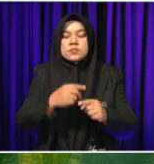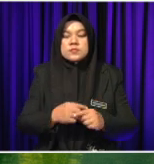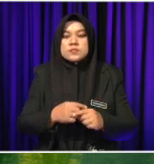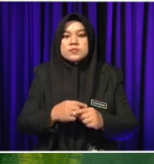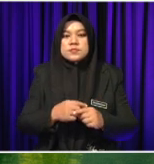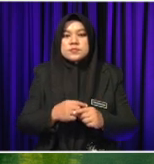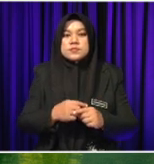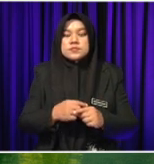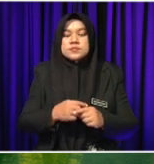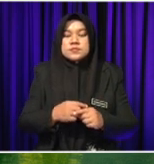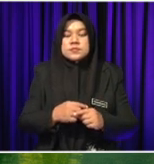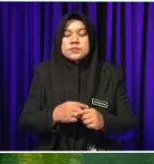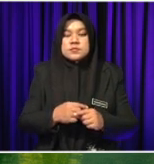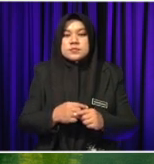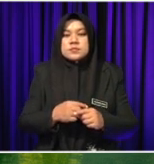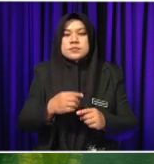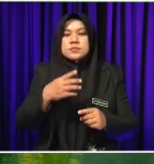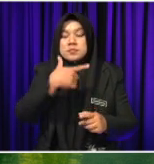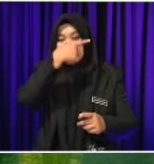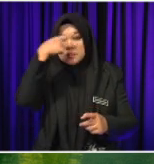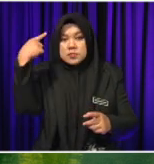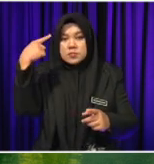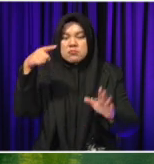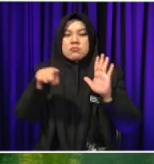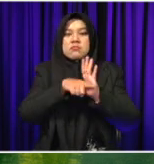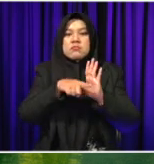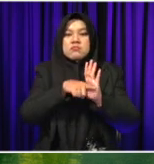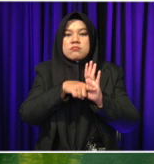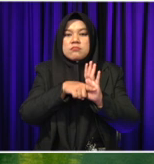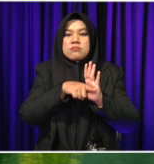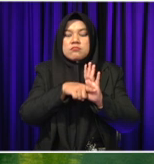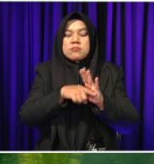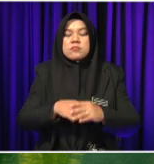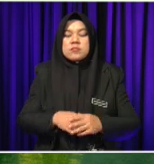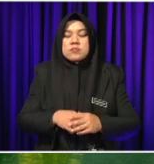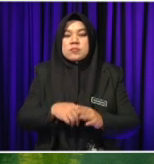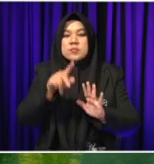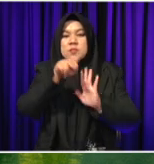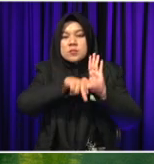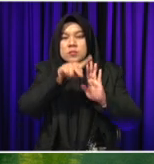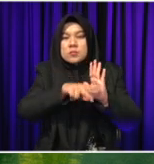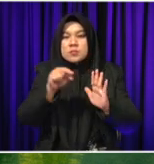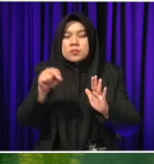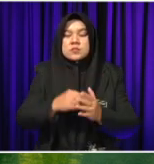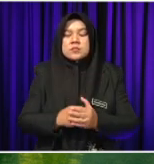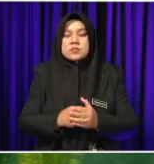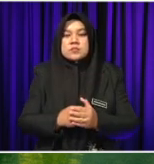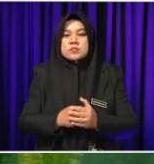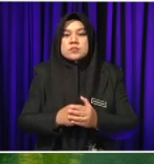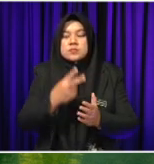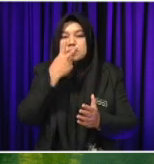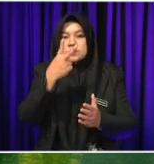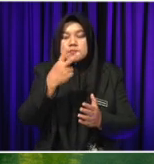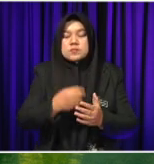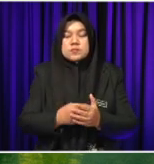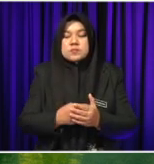black will be disadvantages, negativity, challenges. Now, Shafika, when you look at all these words mm-hmm. on the screen, right. Now,